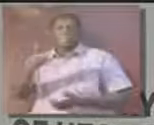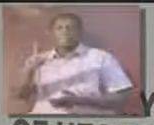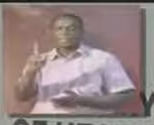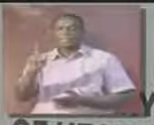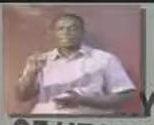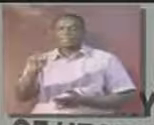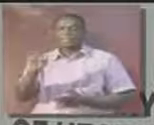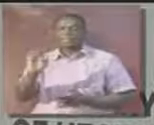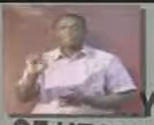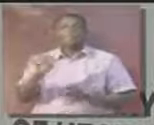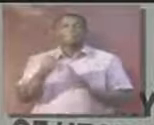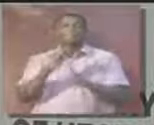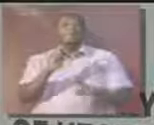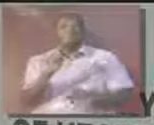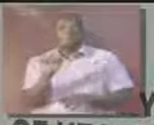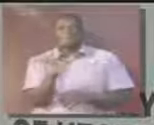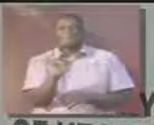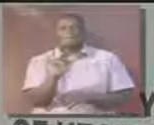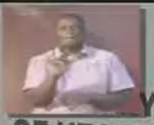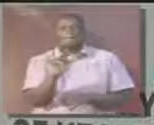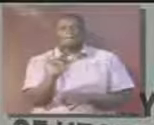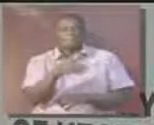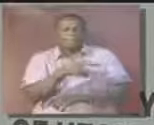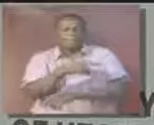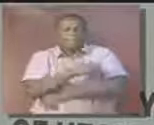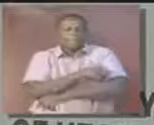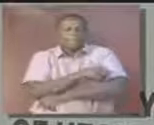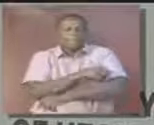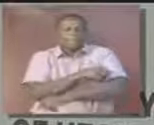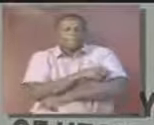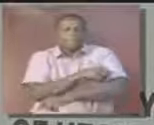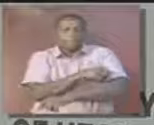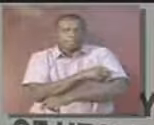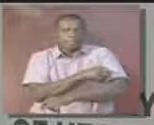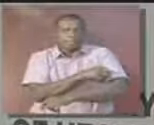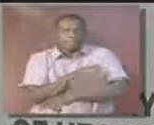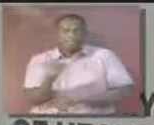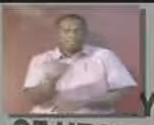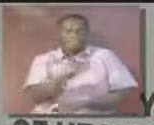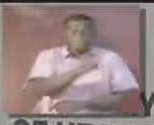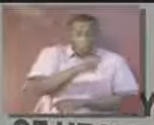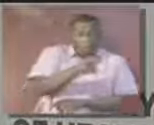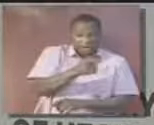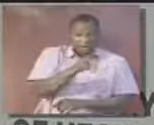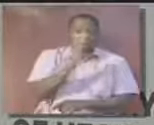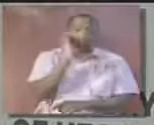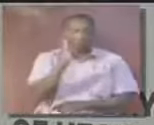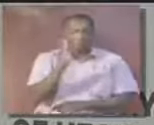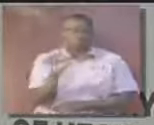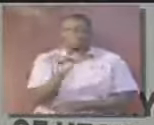same vaccine as you did for the first dose. So just to give you that.